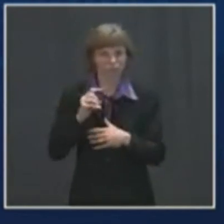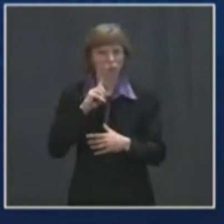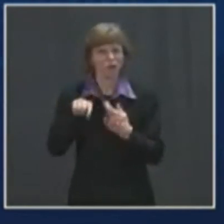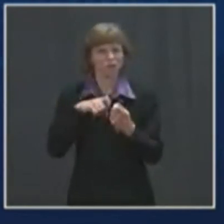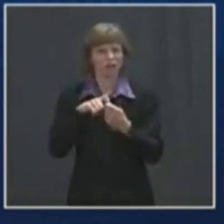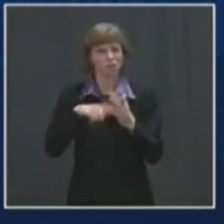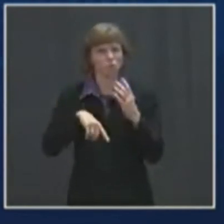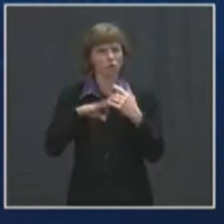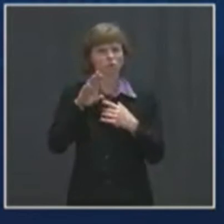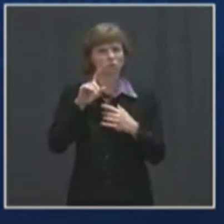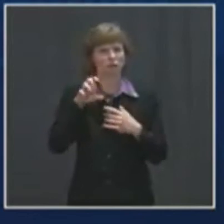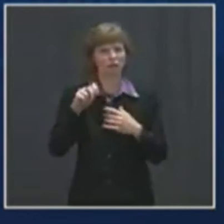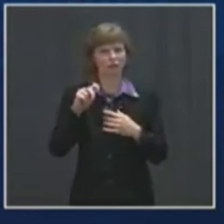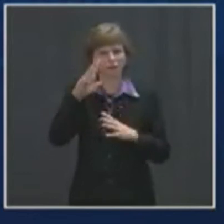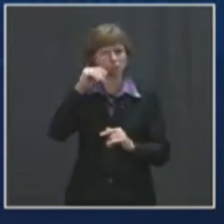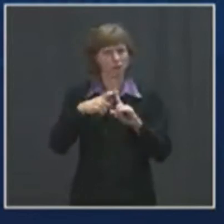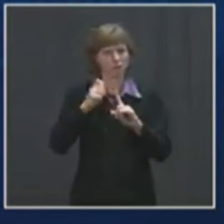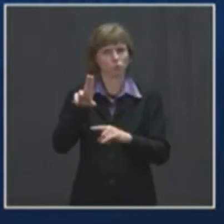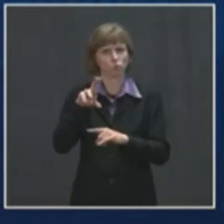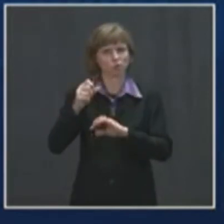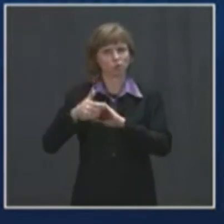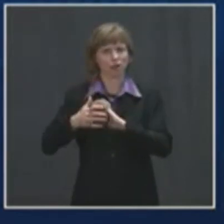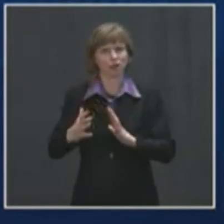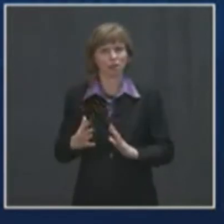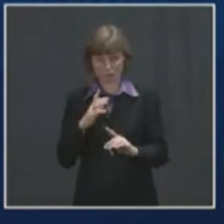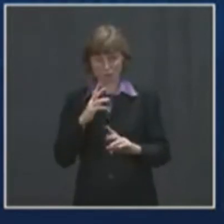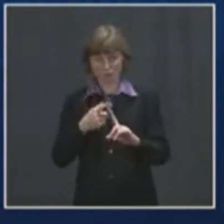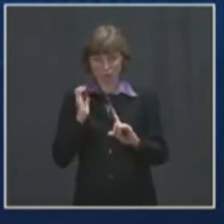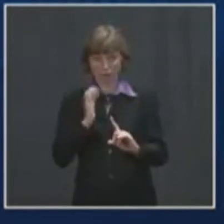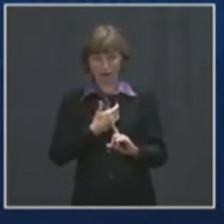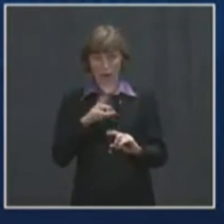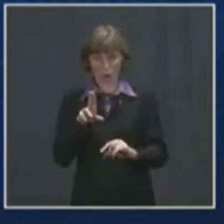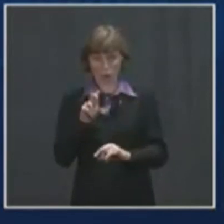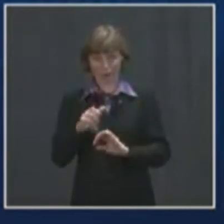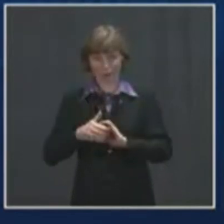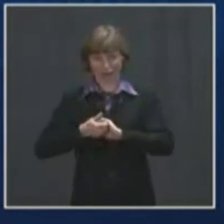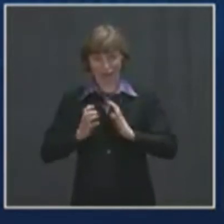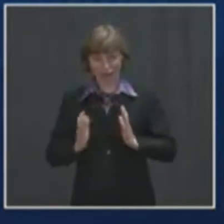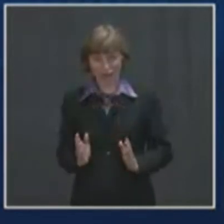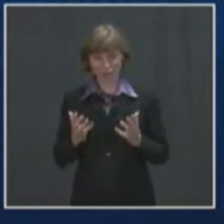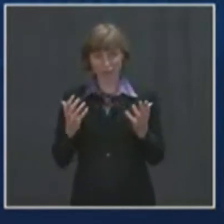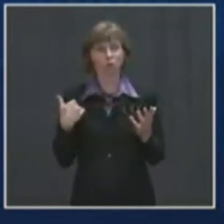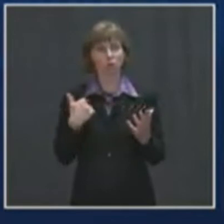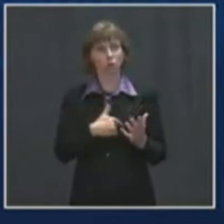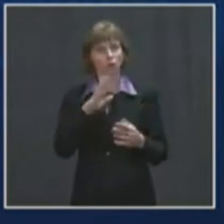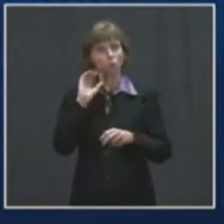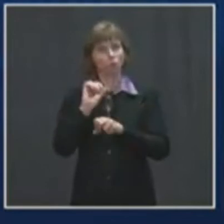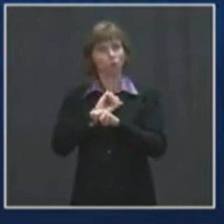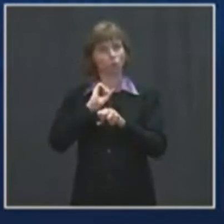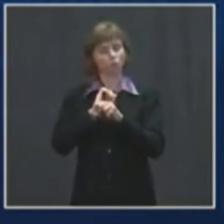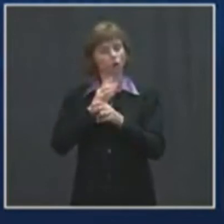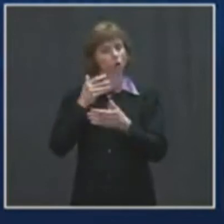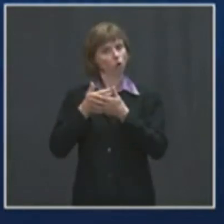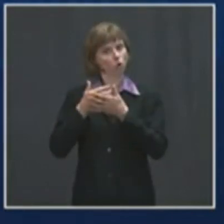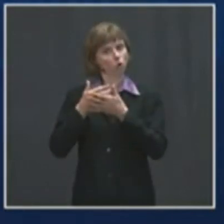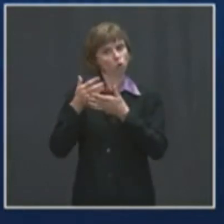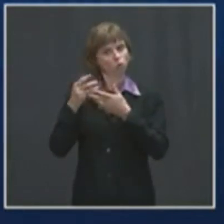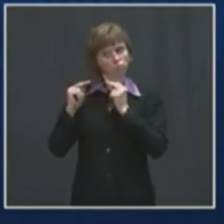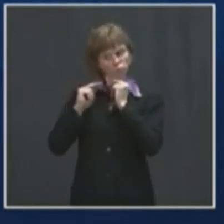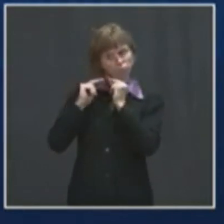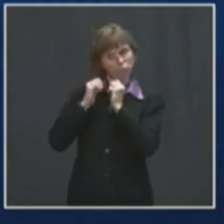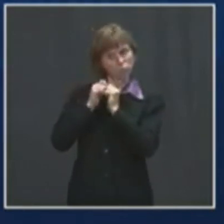the U.S. allies? From our U.S. allies? Well, we are going to work in close consultation, of course, in partnership